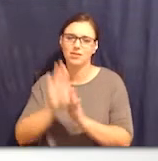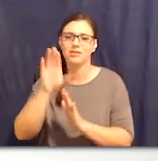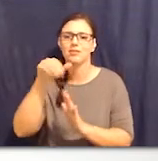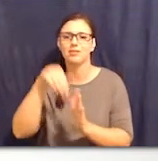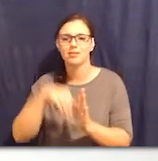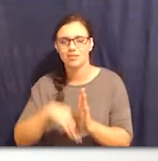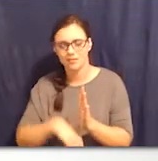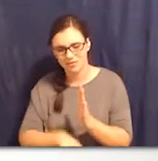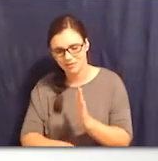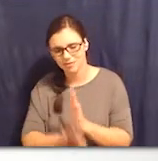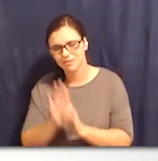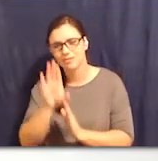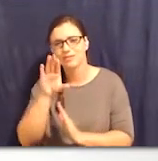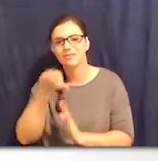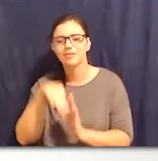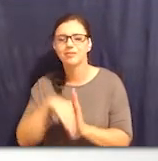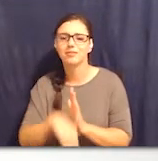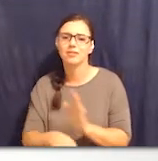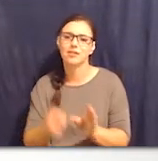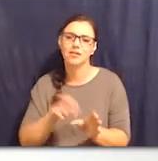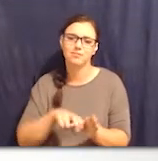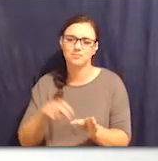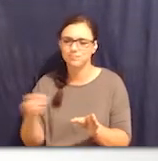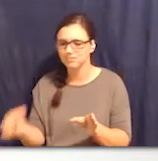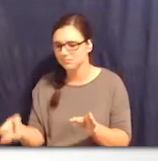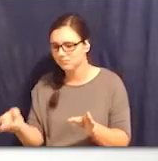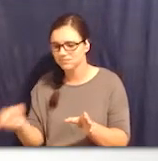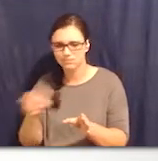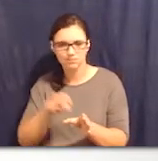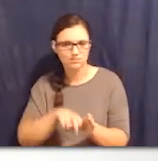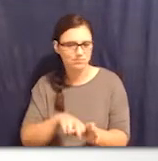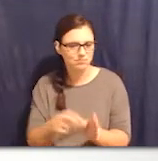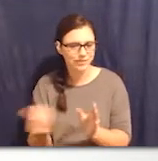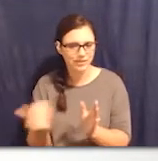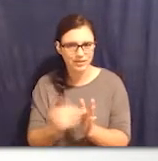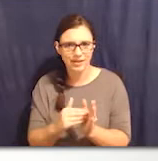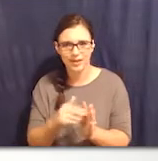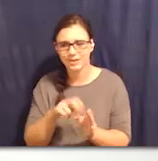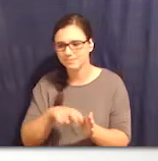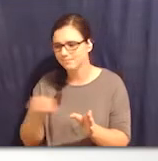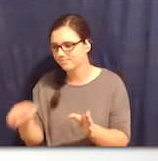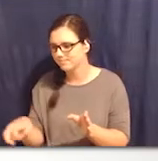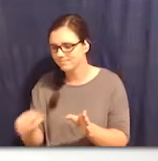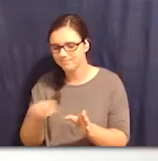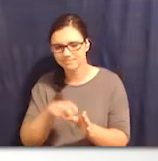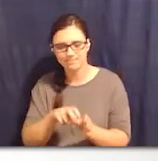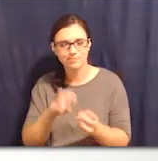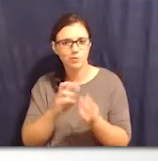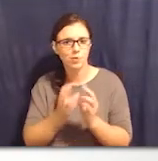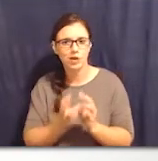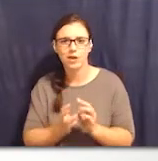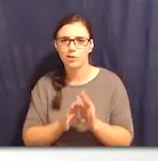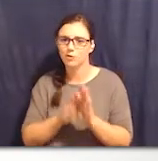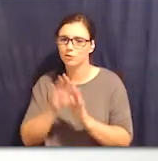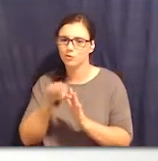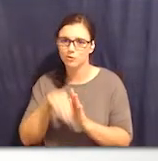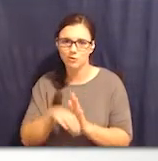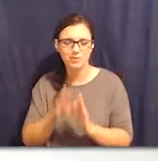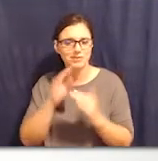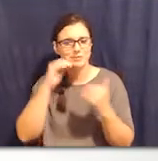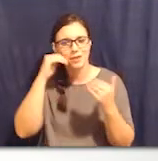that will take us up and down, up off and back